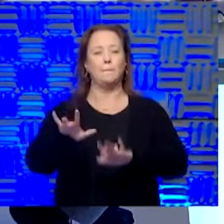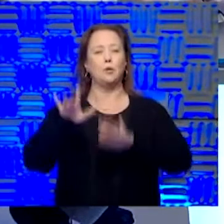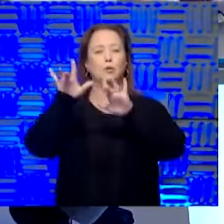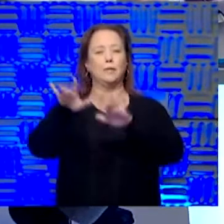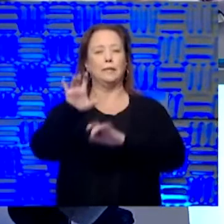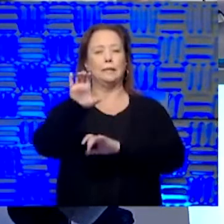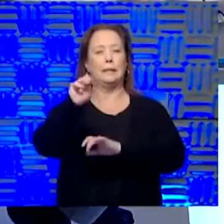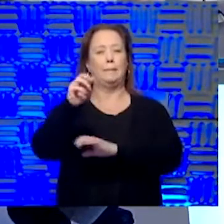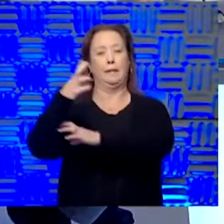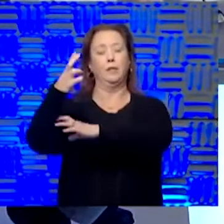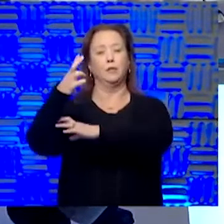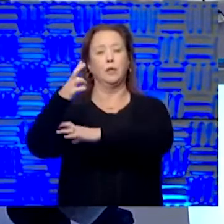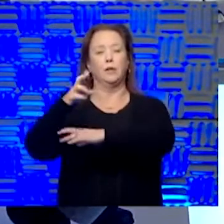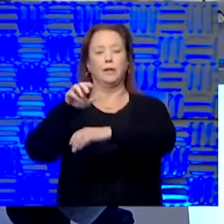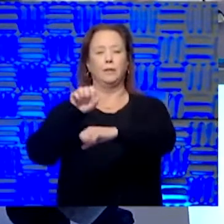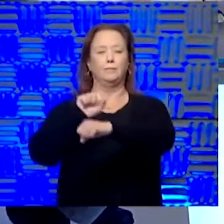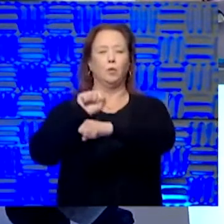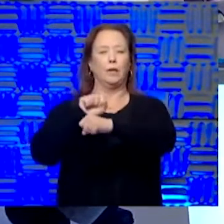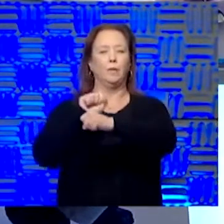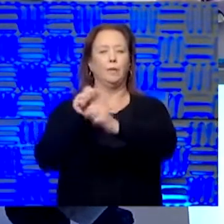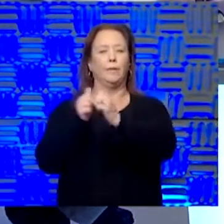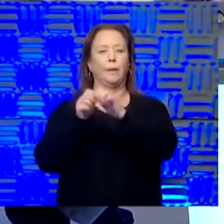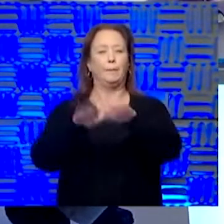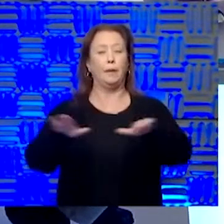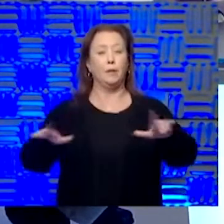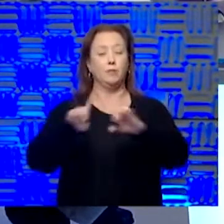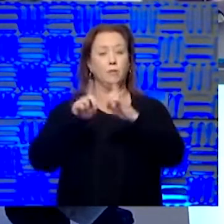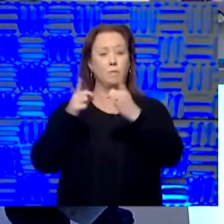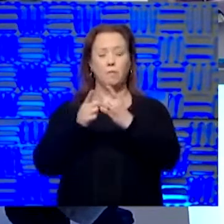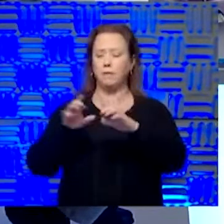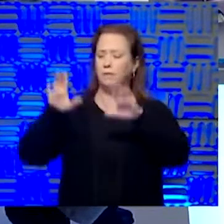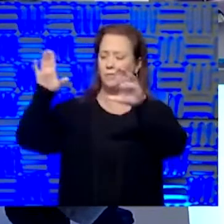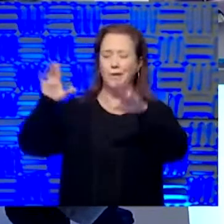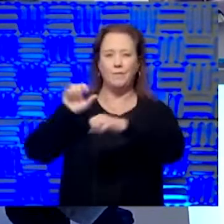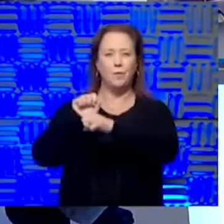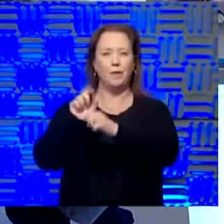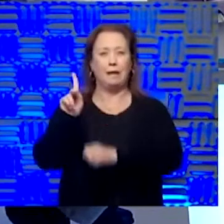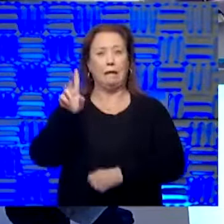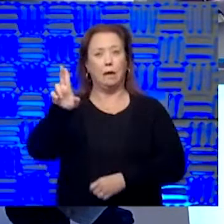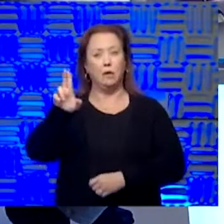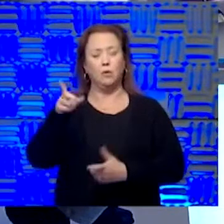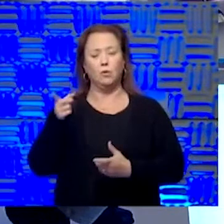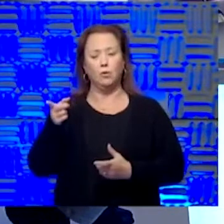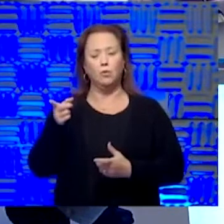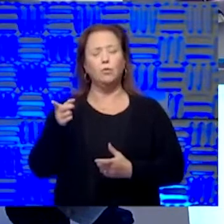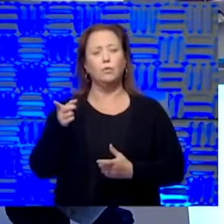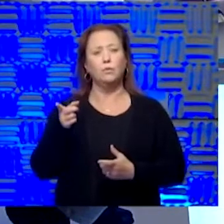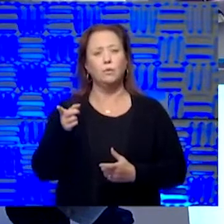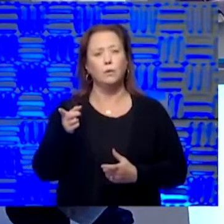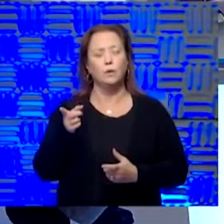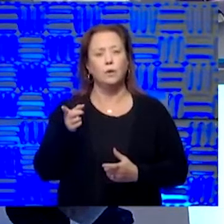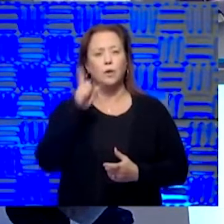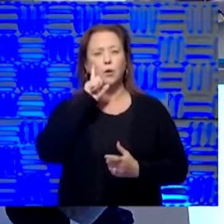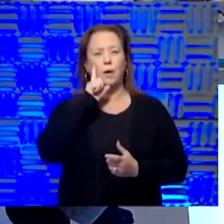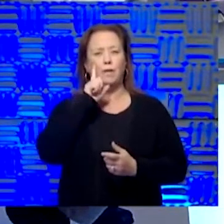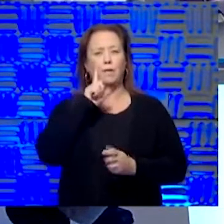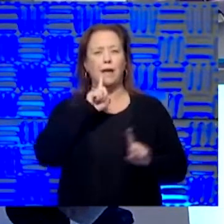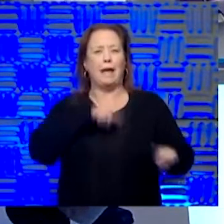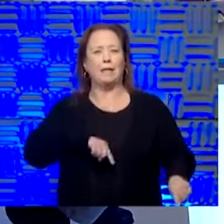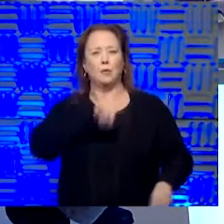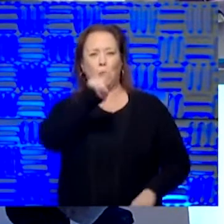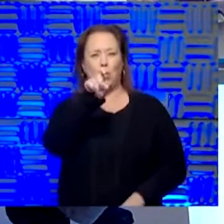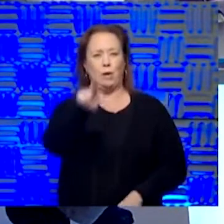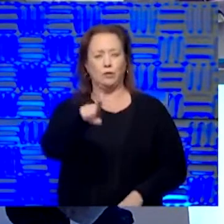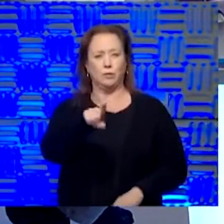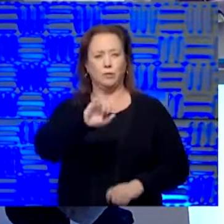department of pediatrics and have done such great work here. I know you've even put together a kind of a frequently asked questions